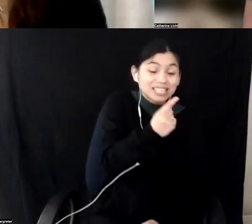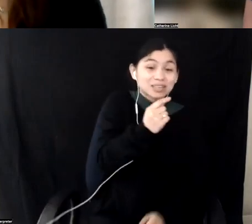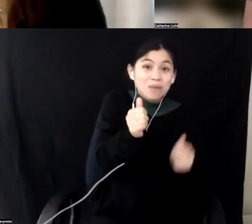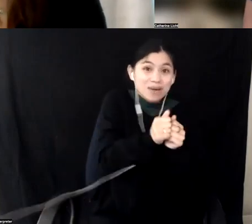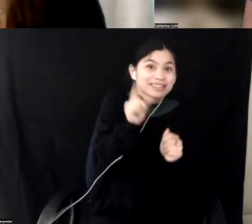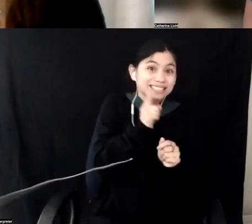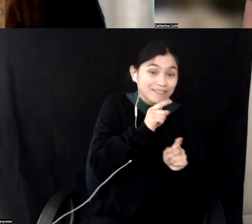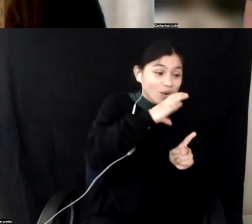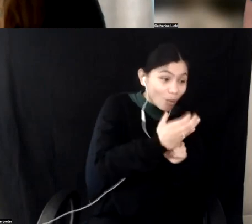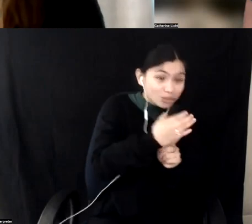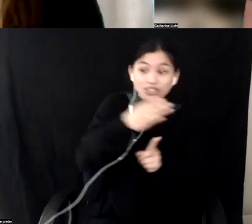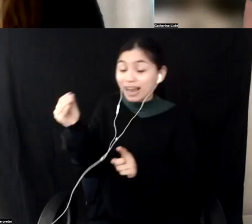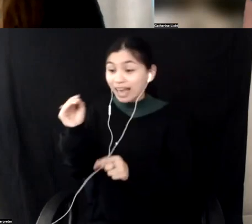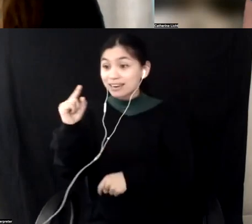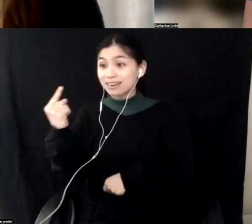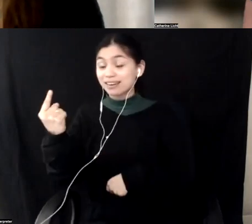and isolation in that